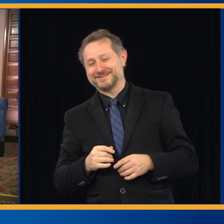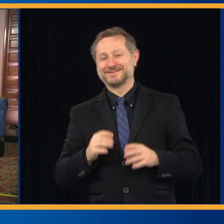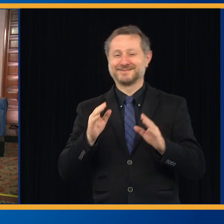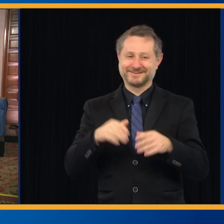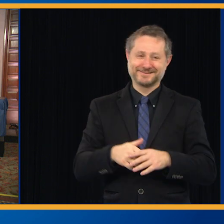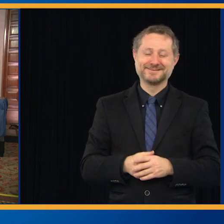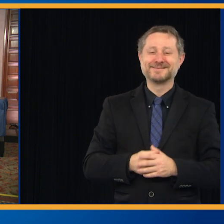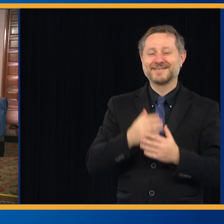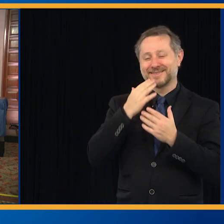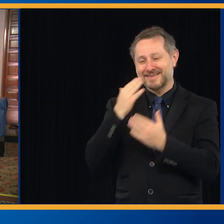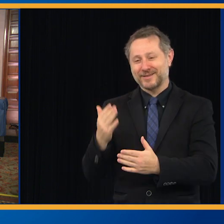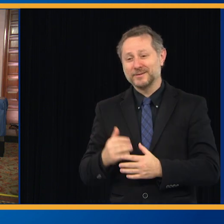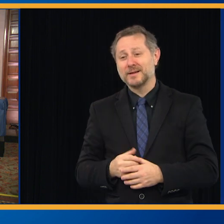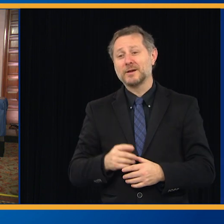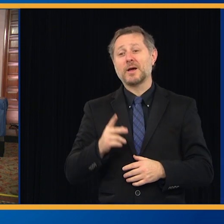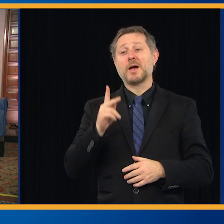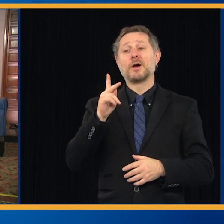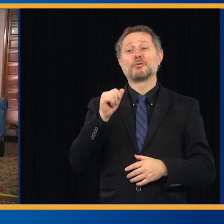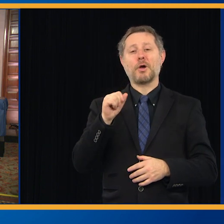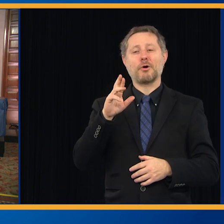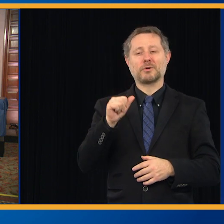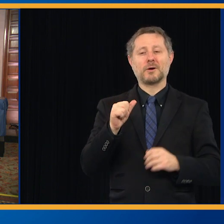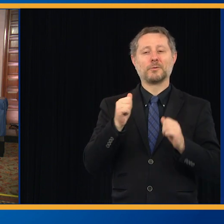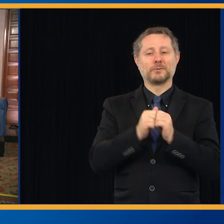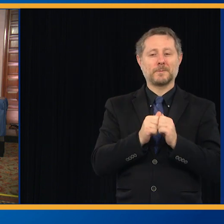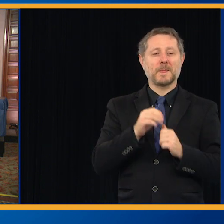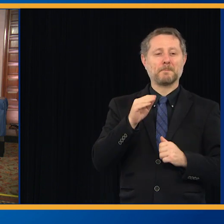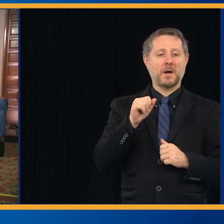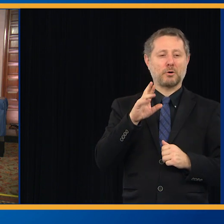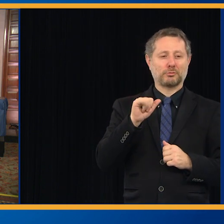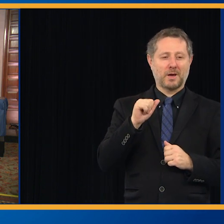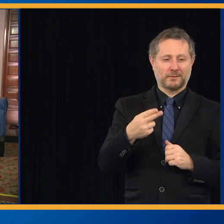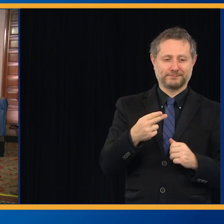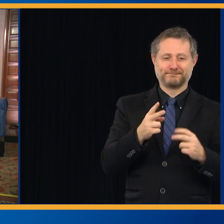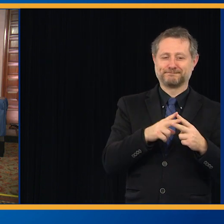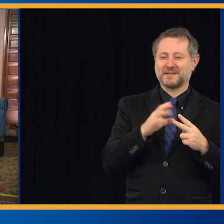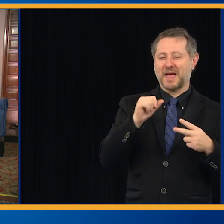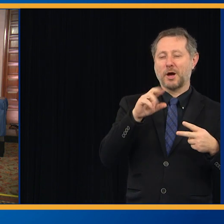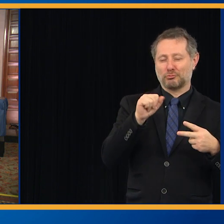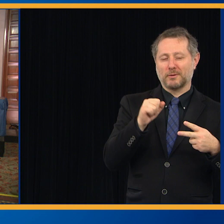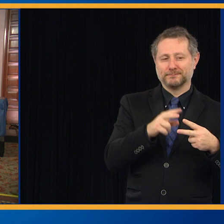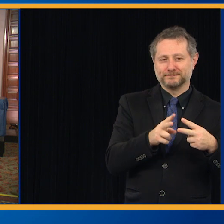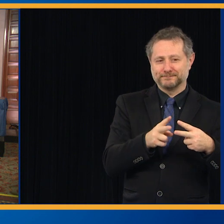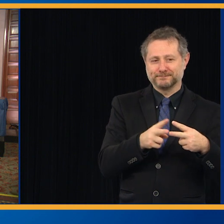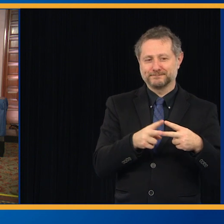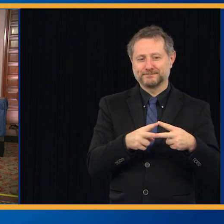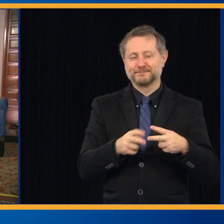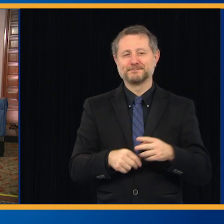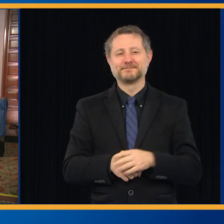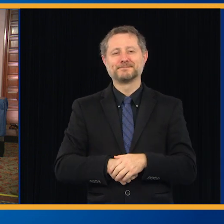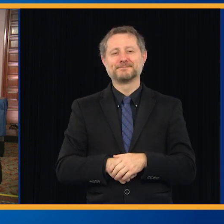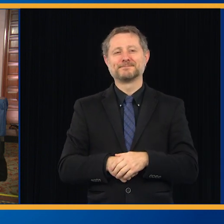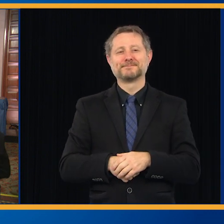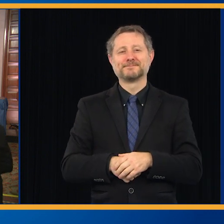have Cara there. Cara's with Mariah. Mariah, you want to say Happy Mother's Day, Grandmother's Day?